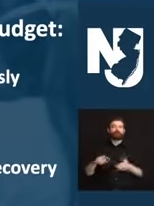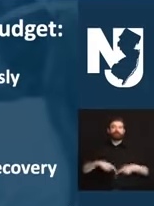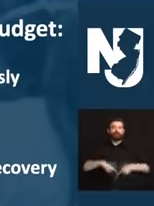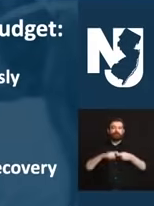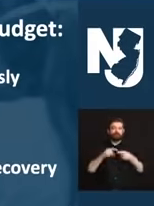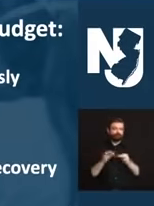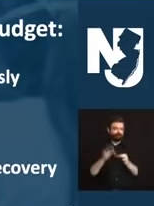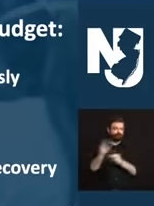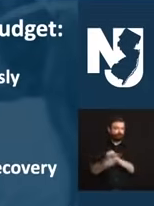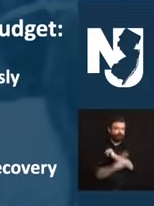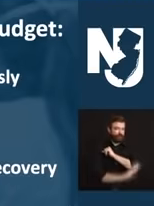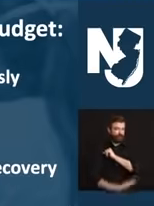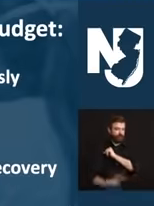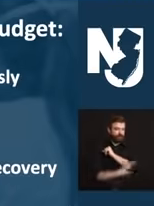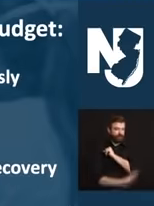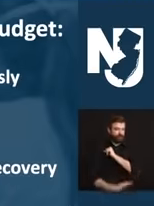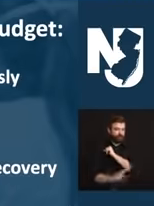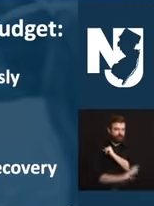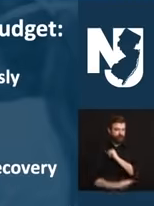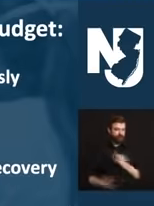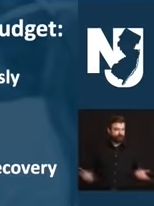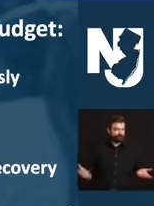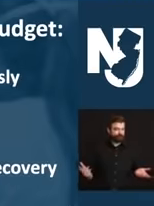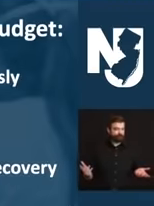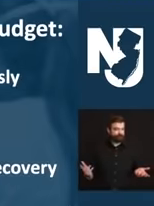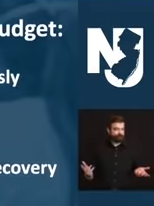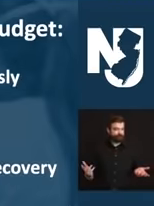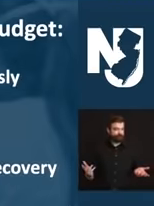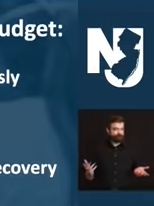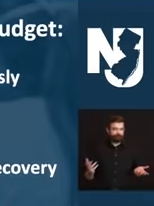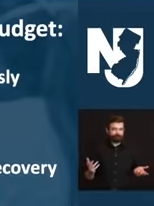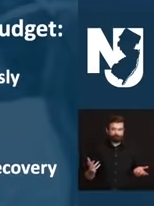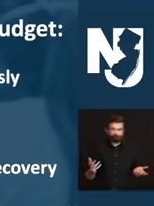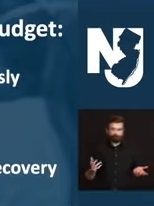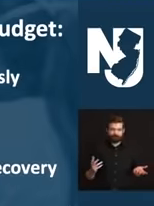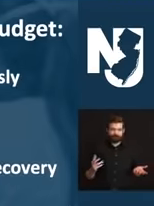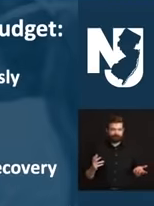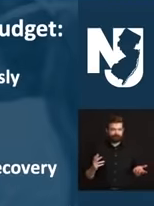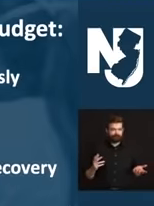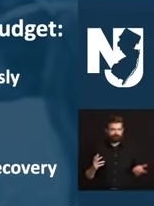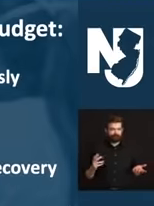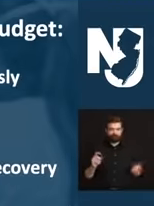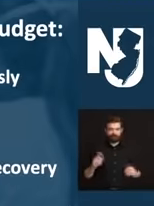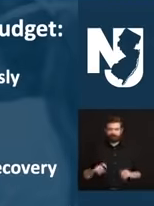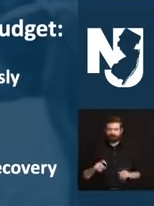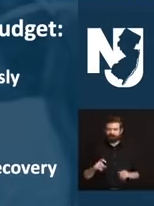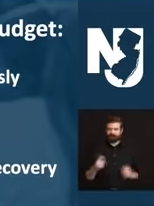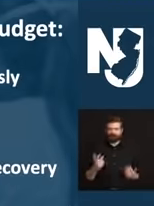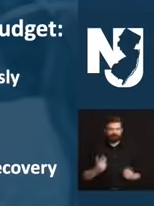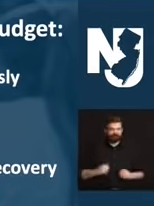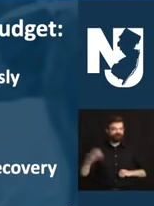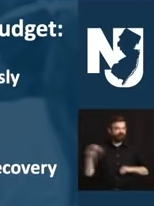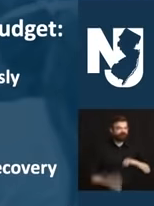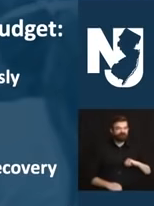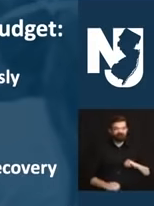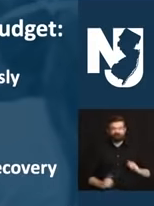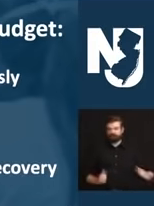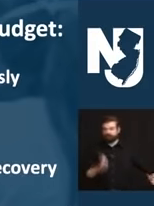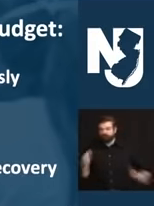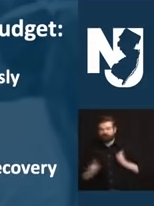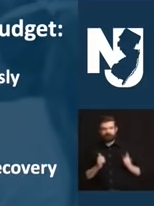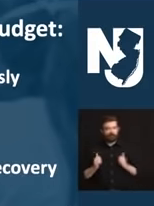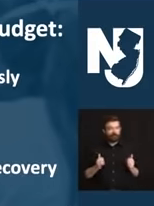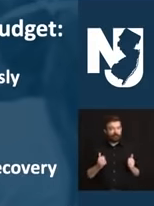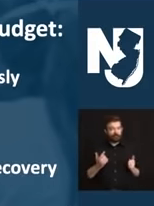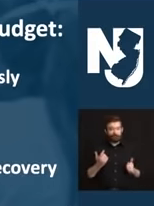words: cuts and uncertainty, and it contains plenty of each. Our income tax filing deadline